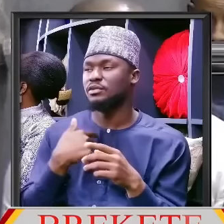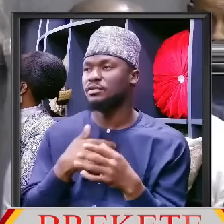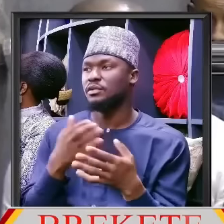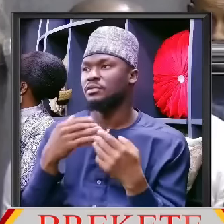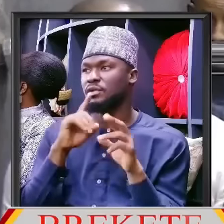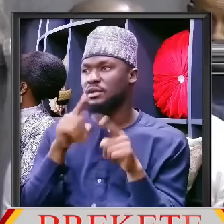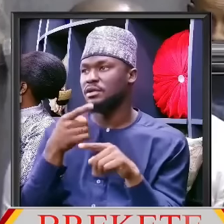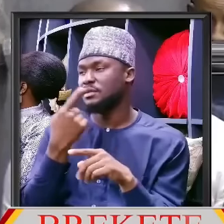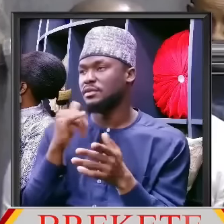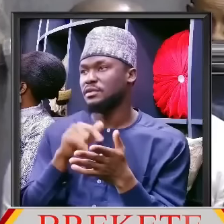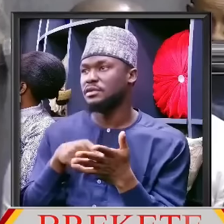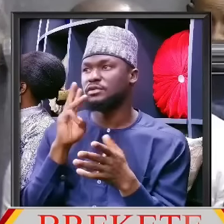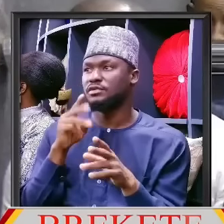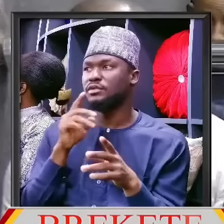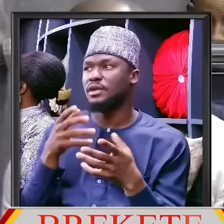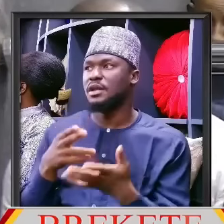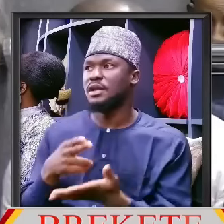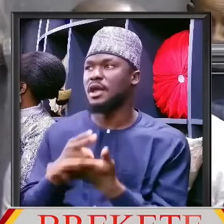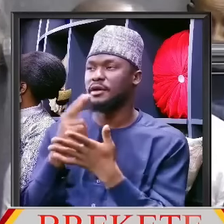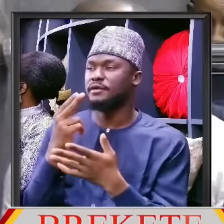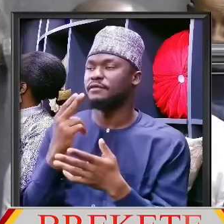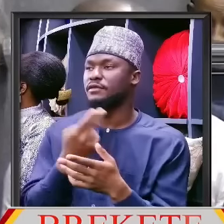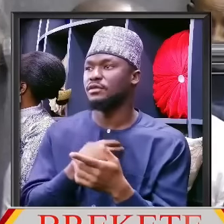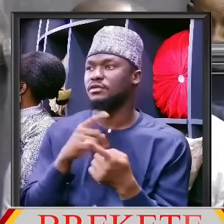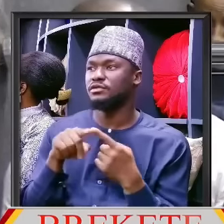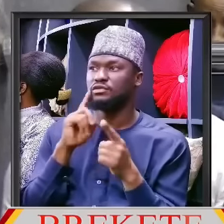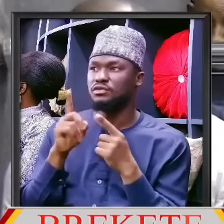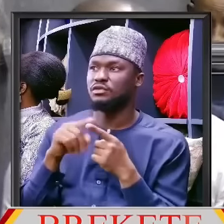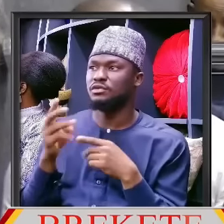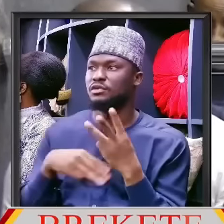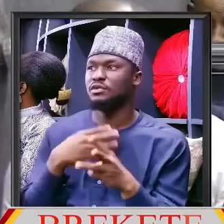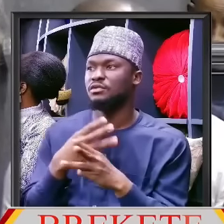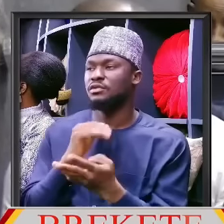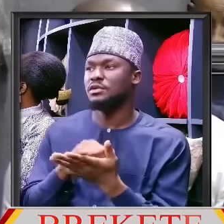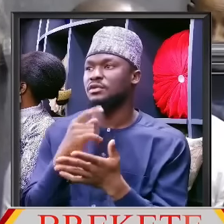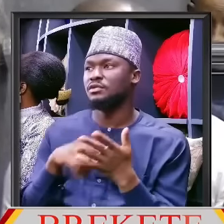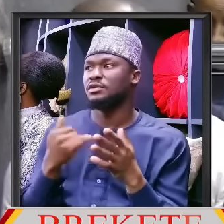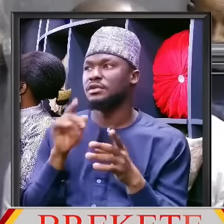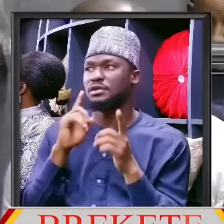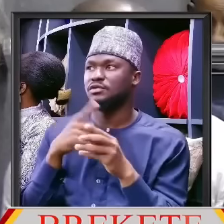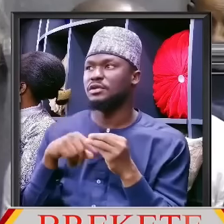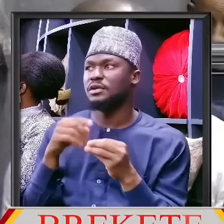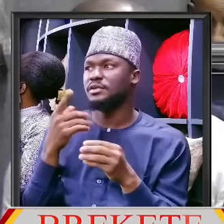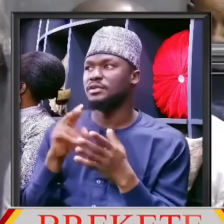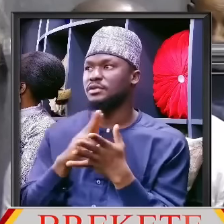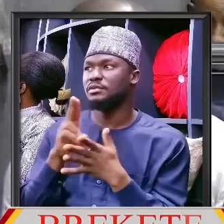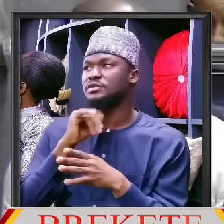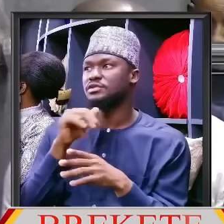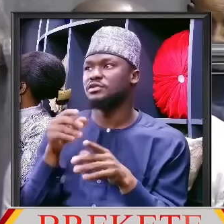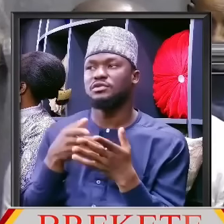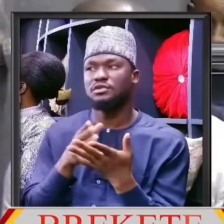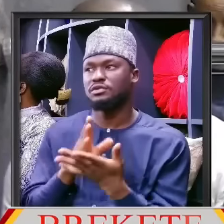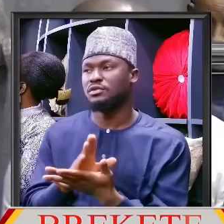now you go help us to talk to the world and say, the thing where they talk about Ambrose Alli University, no be so